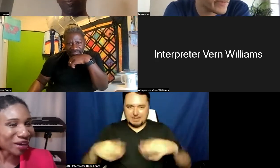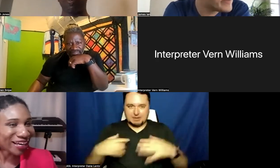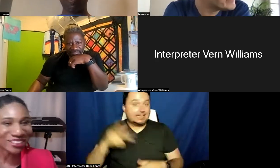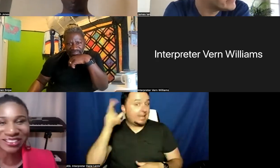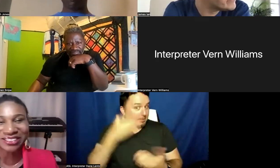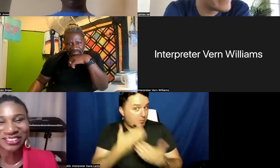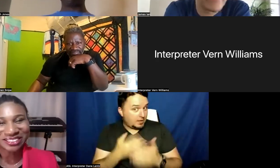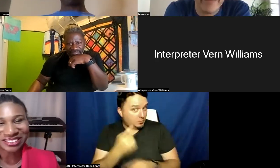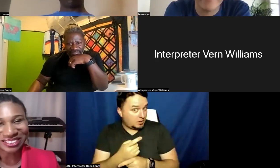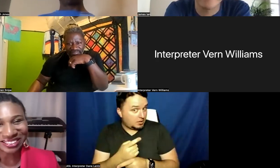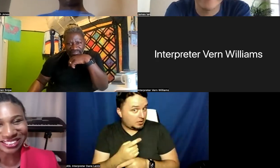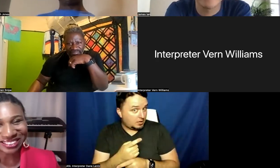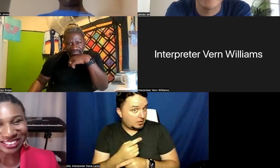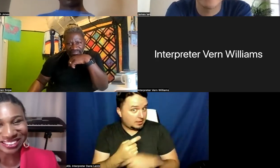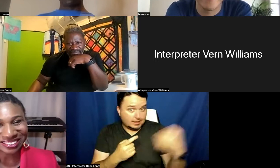well, right?